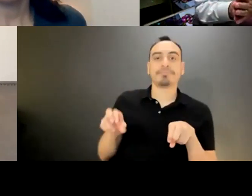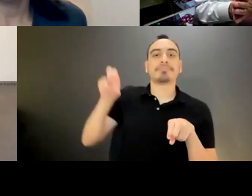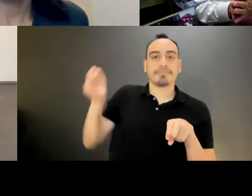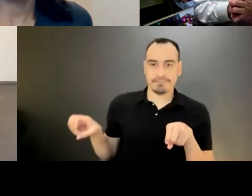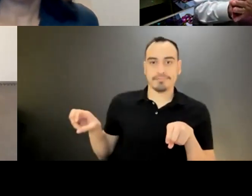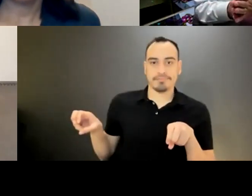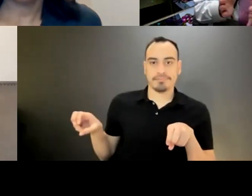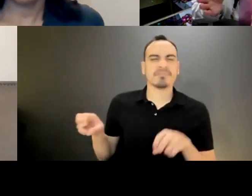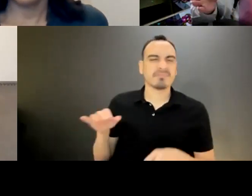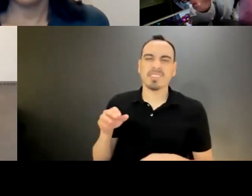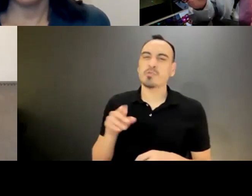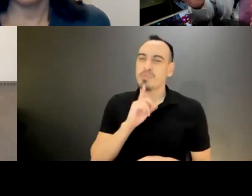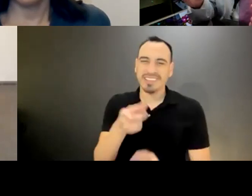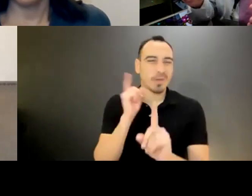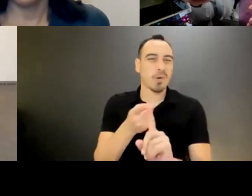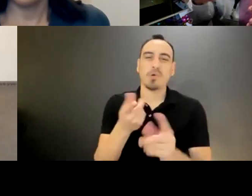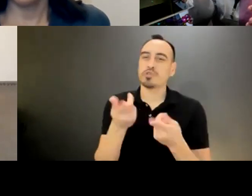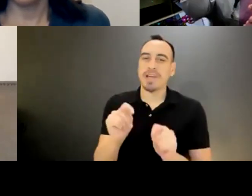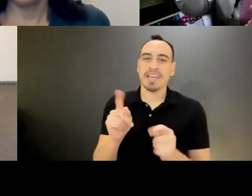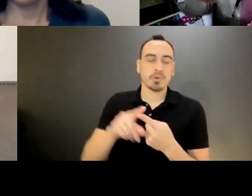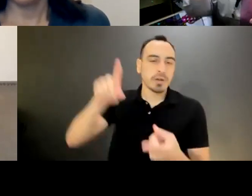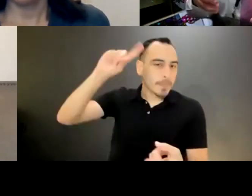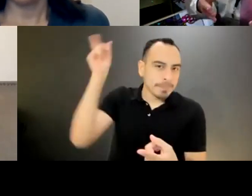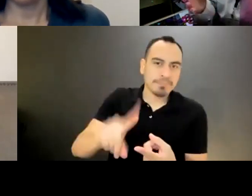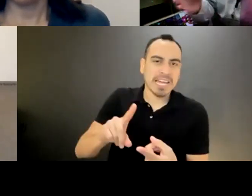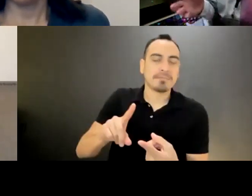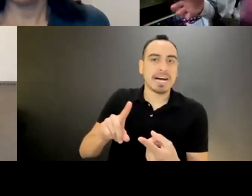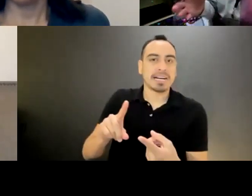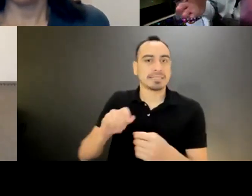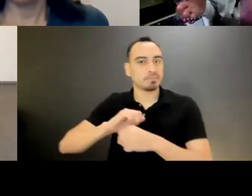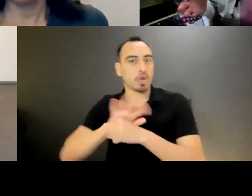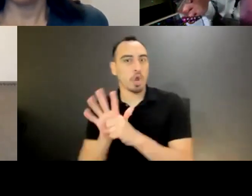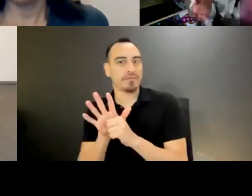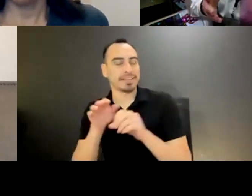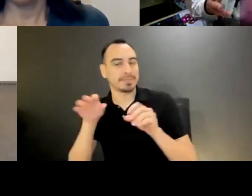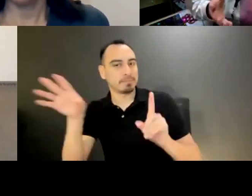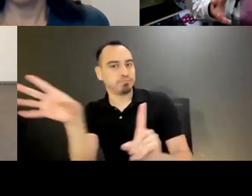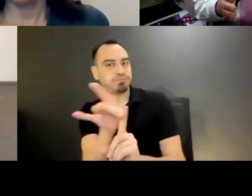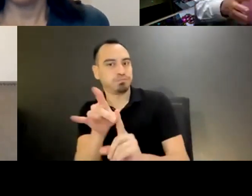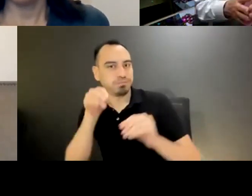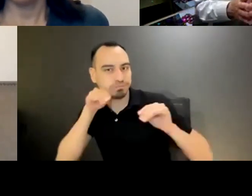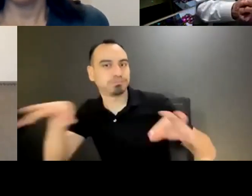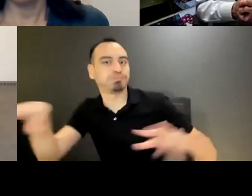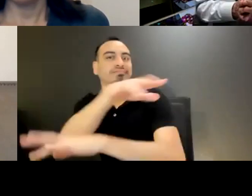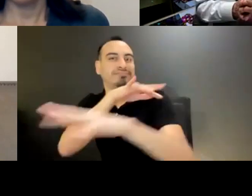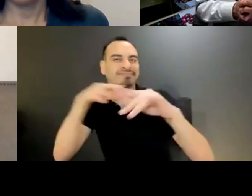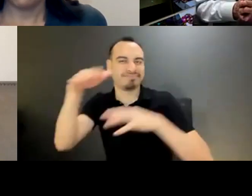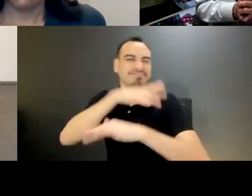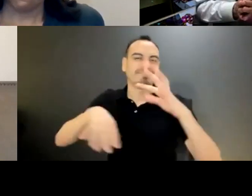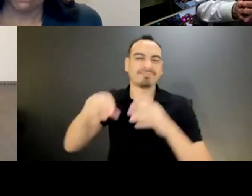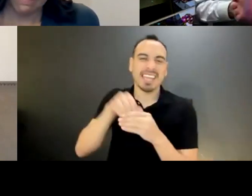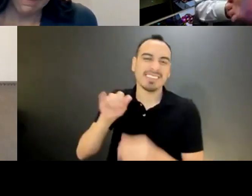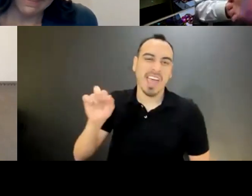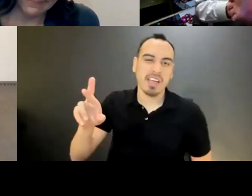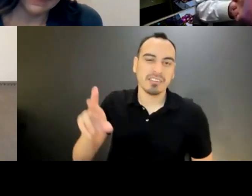that, and then to avoid recirculating virus in the air, they have the